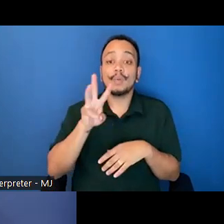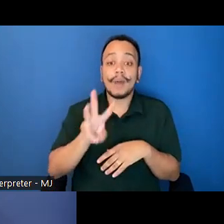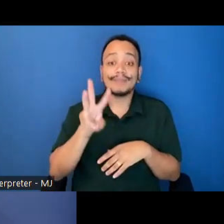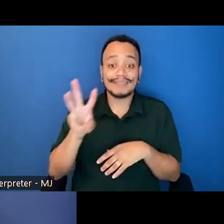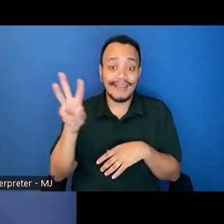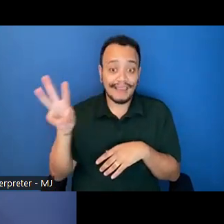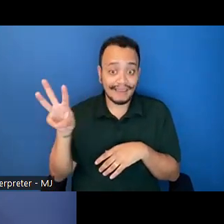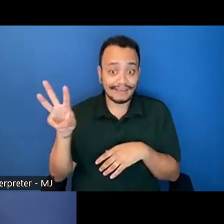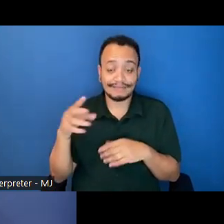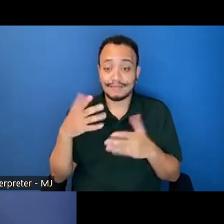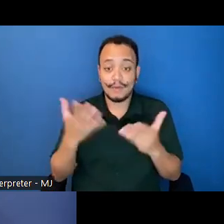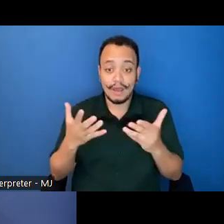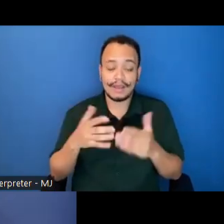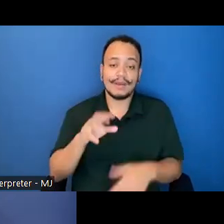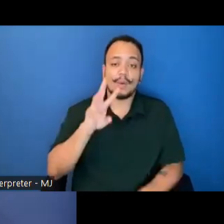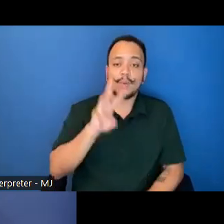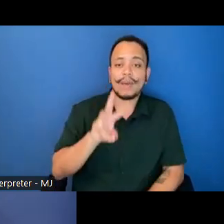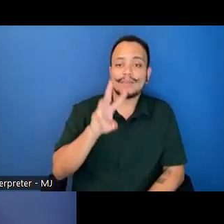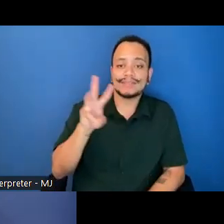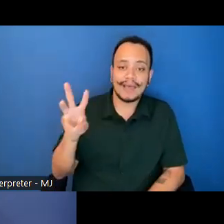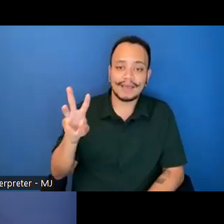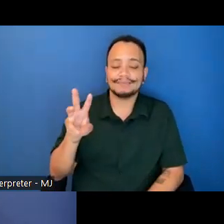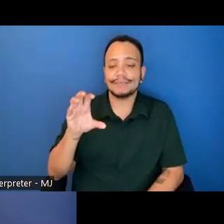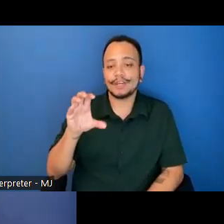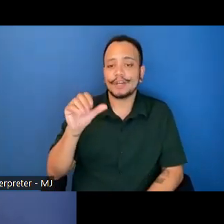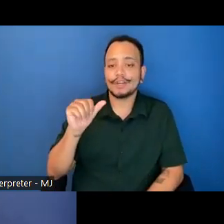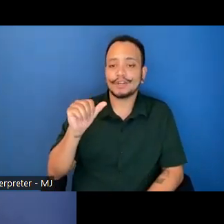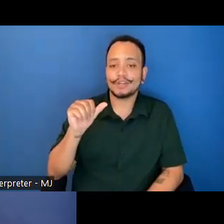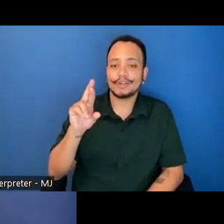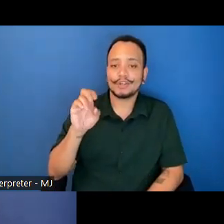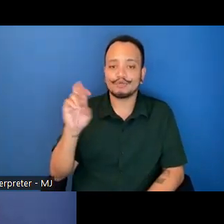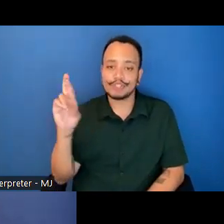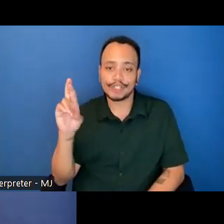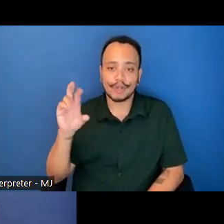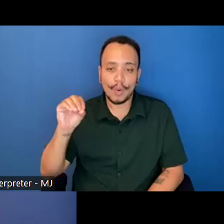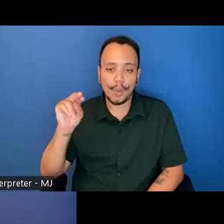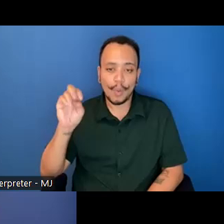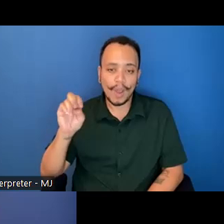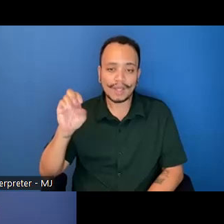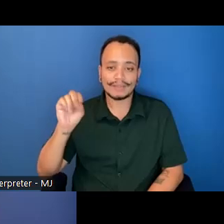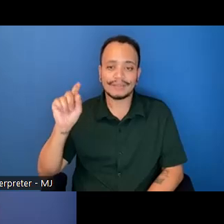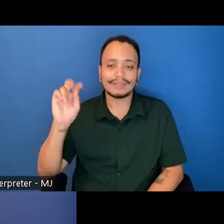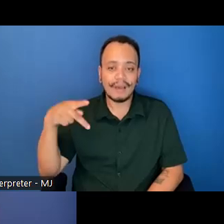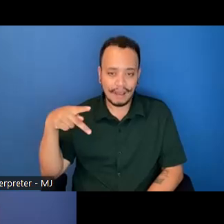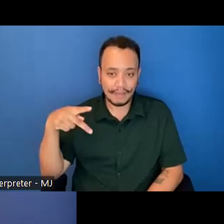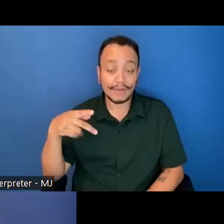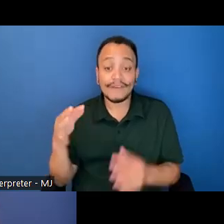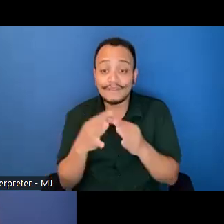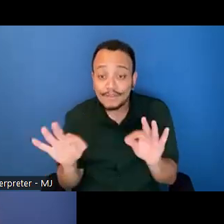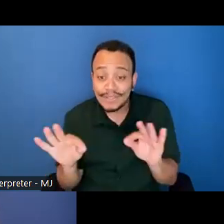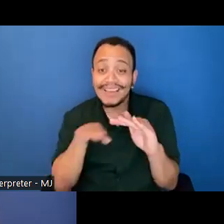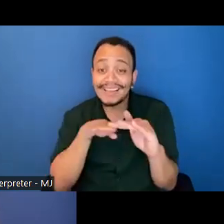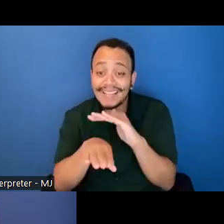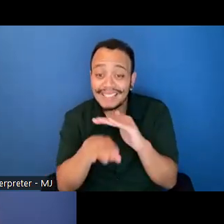called Career One Stop. And it is a free, accessible skills